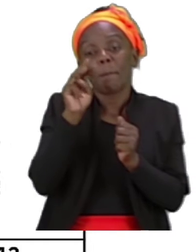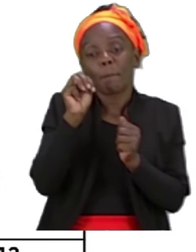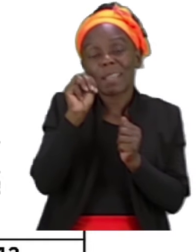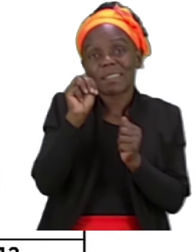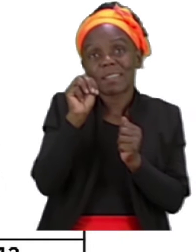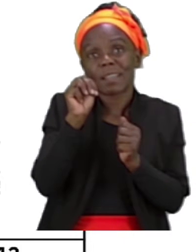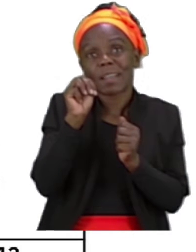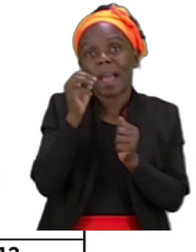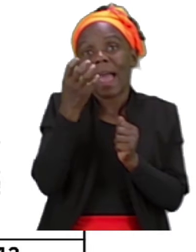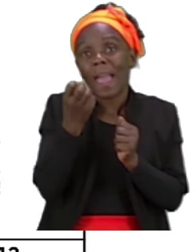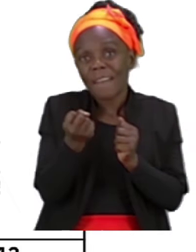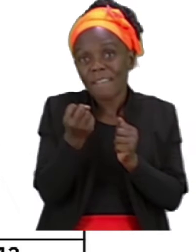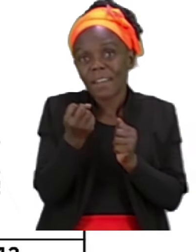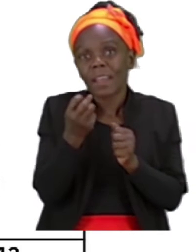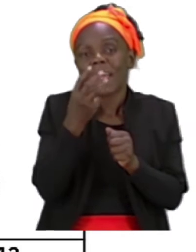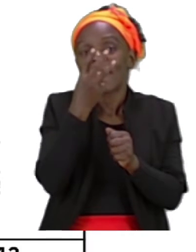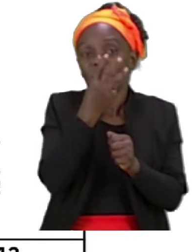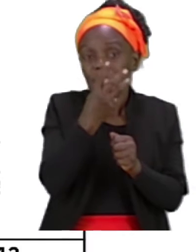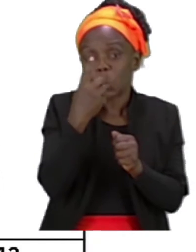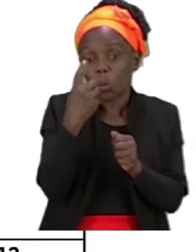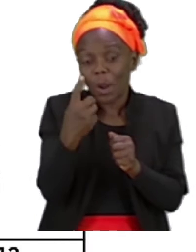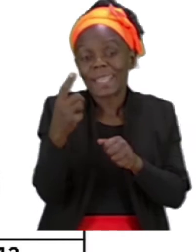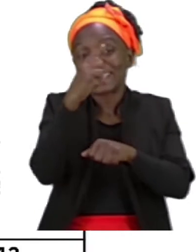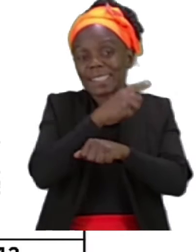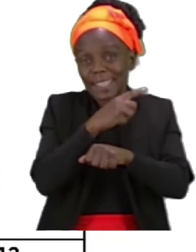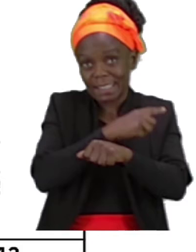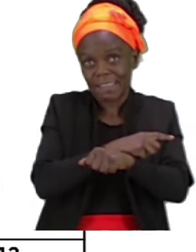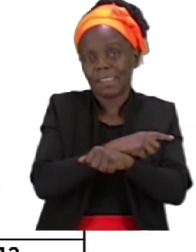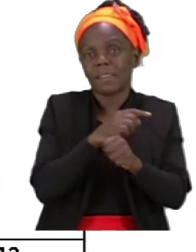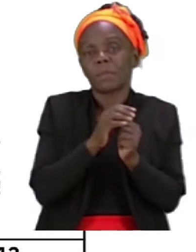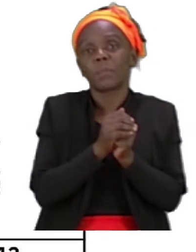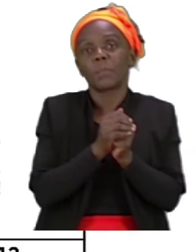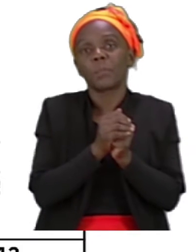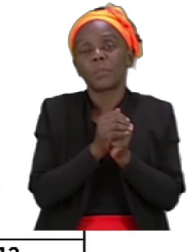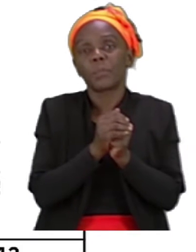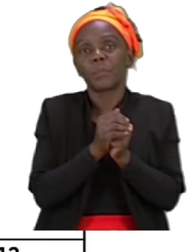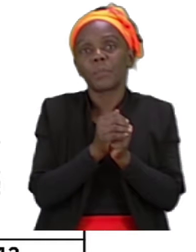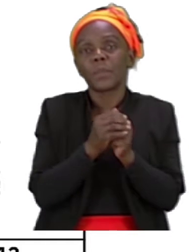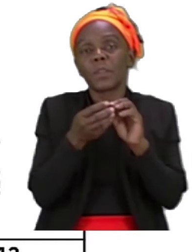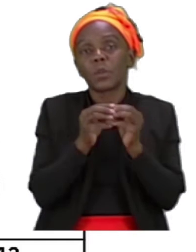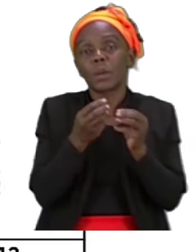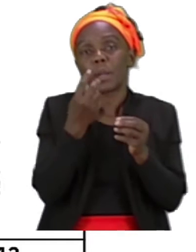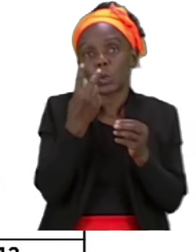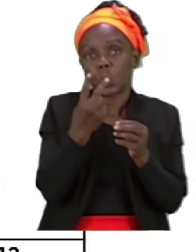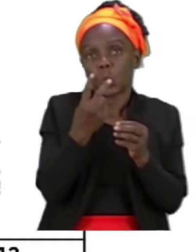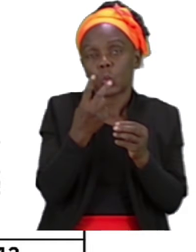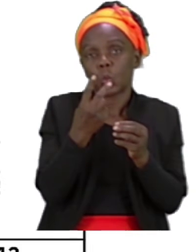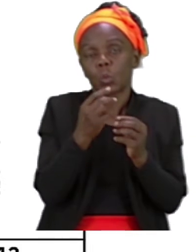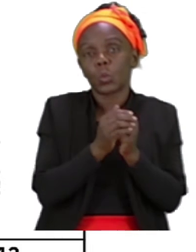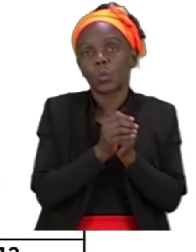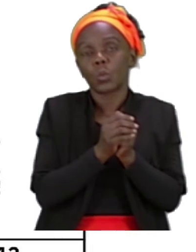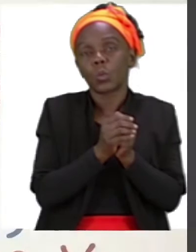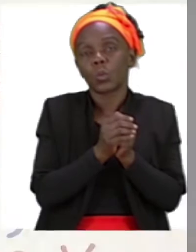March. So I'd like you to please write that for your answer. Number 2 says,